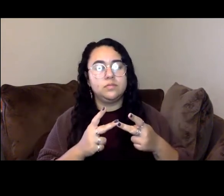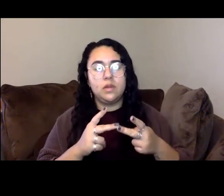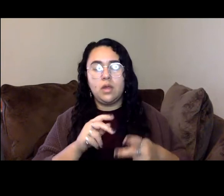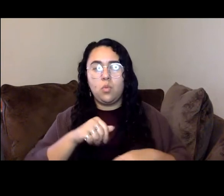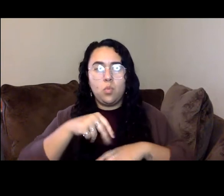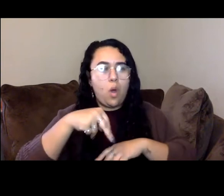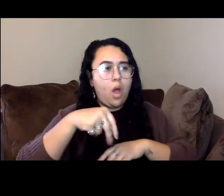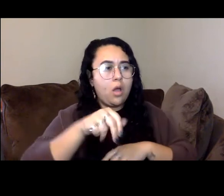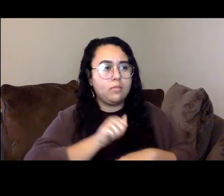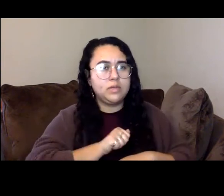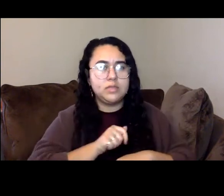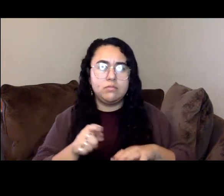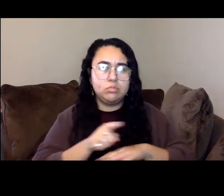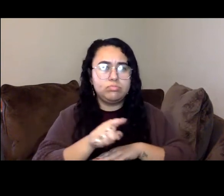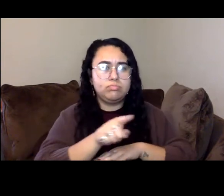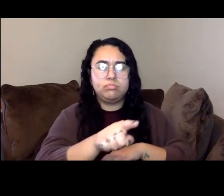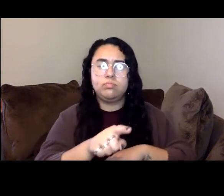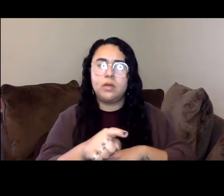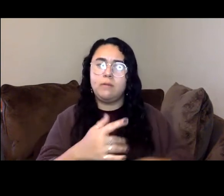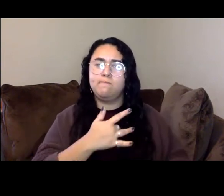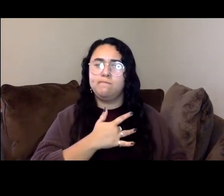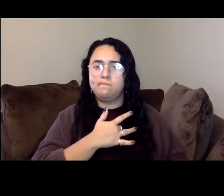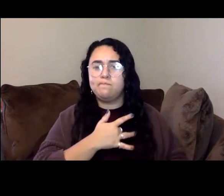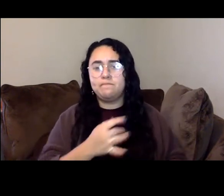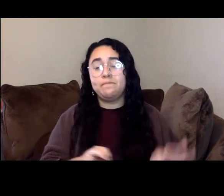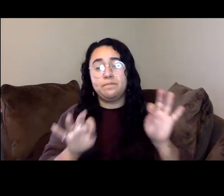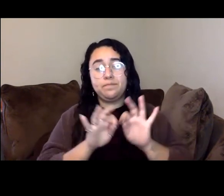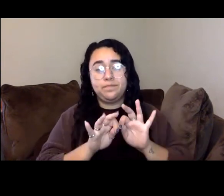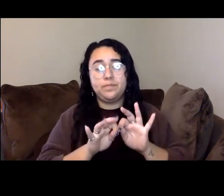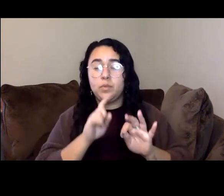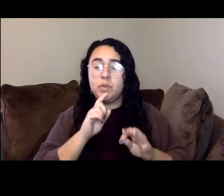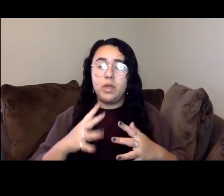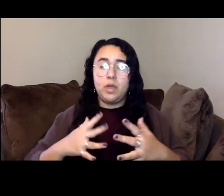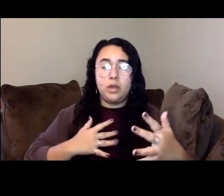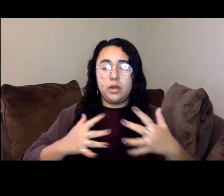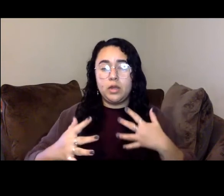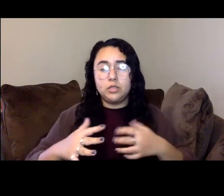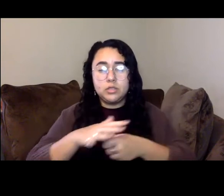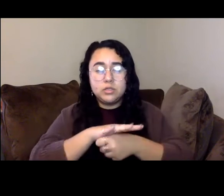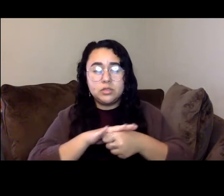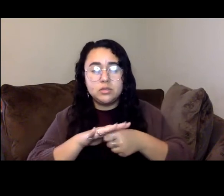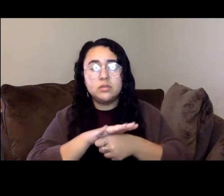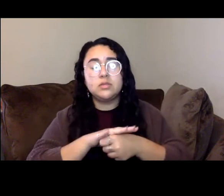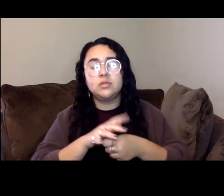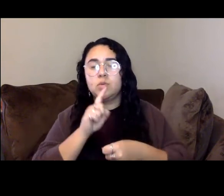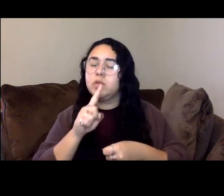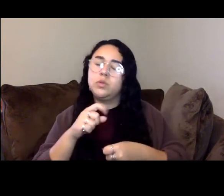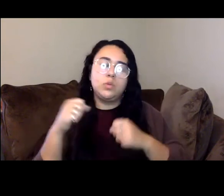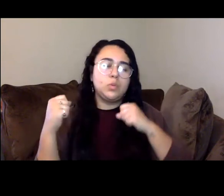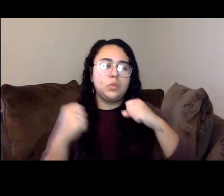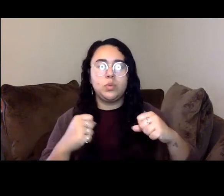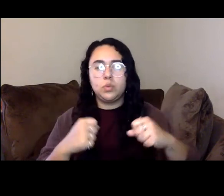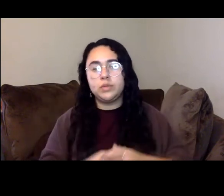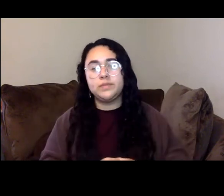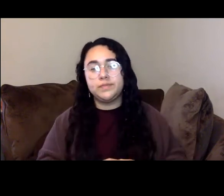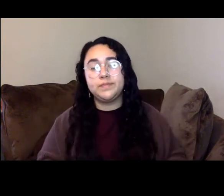was really touched me significantly. I think just the energy in the place was profound.